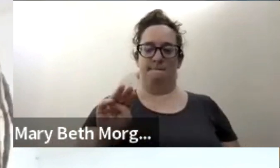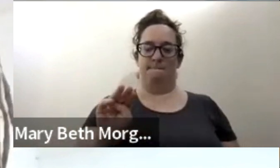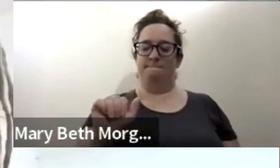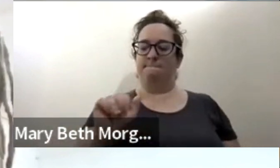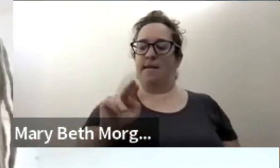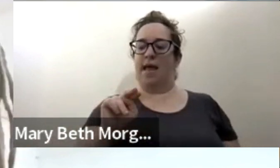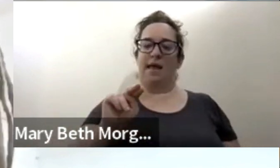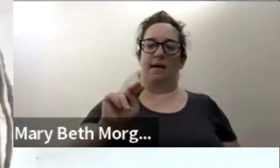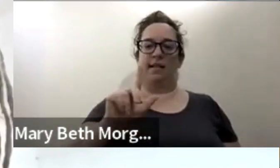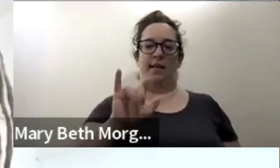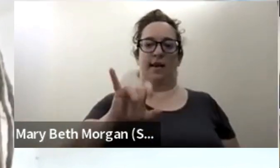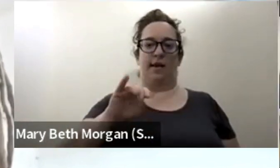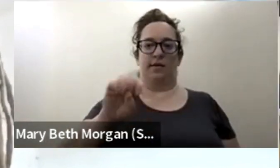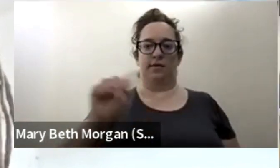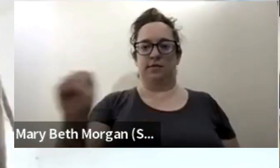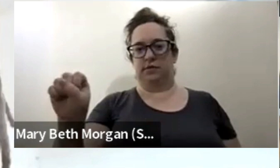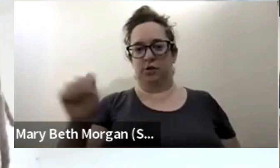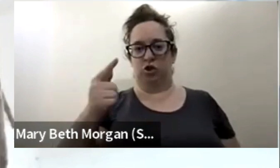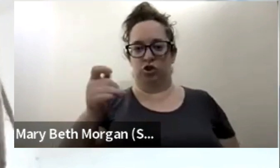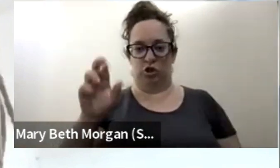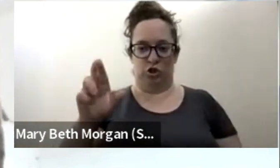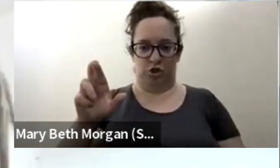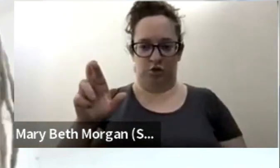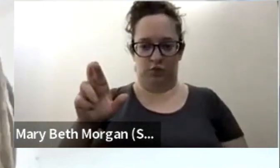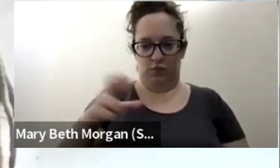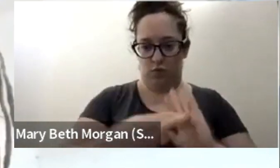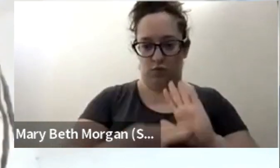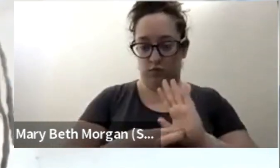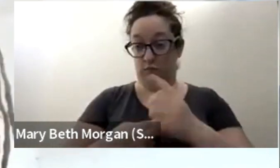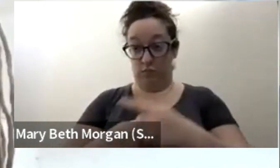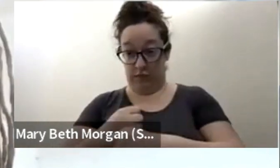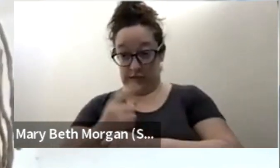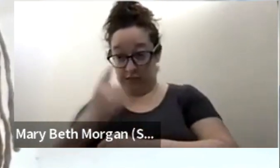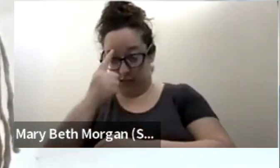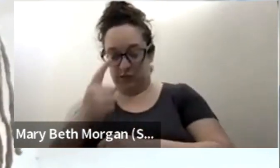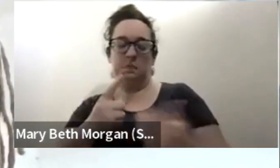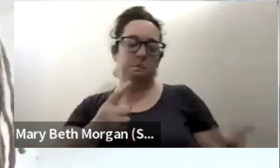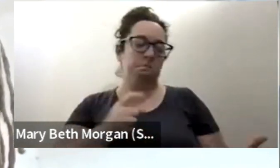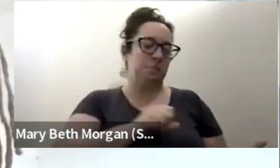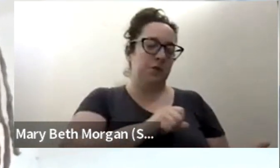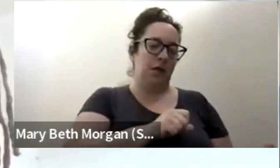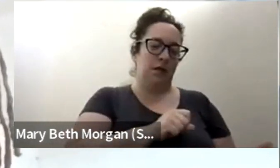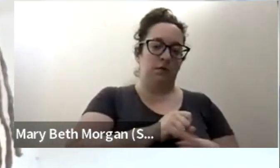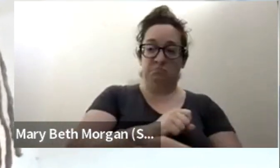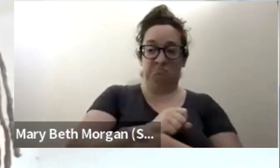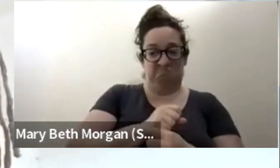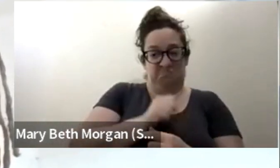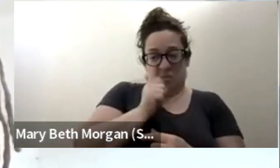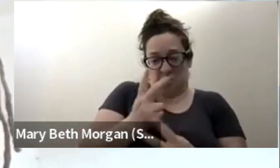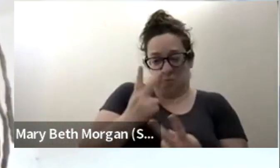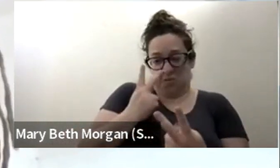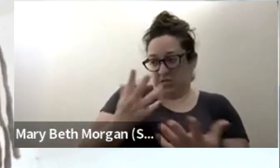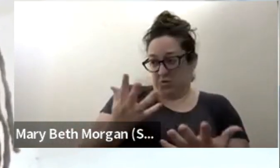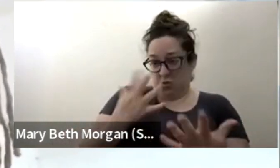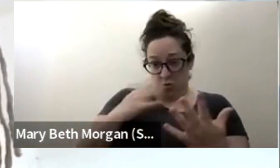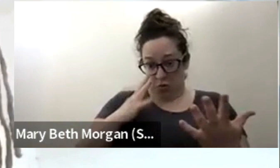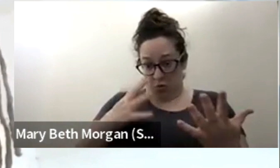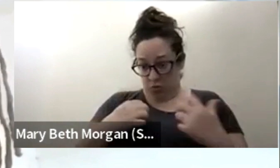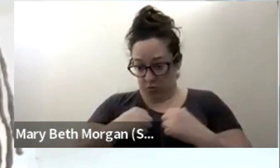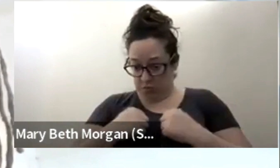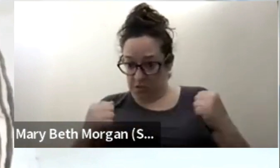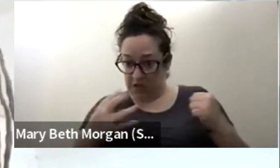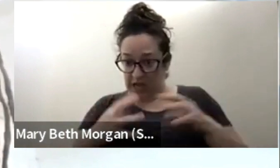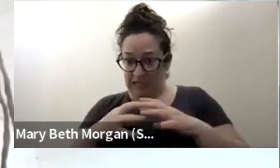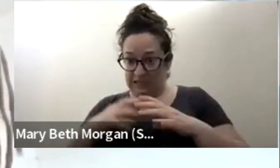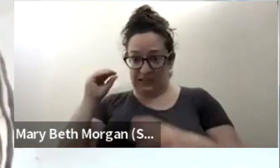manliness. Does that make sense? So I don't see how anybody escapes that. Even the most liberated of